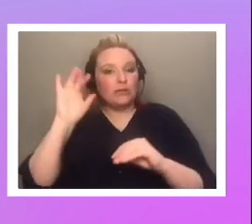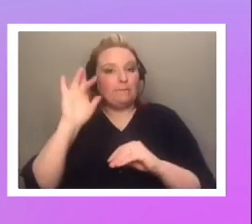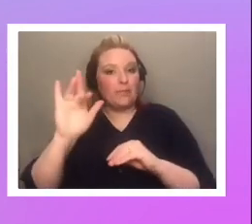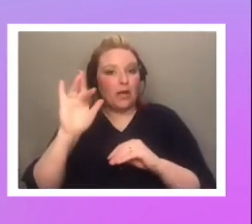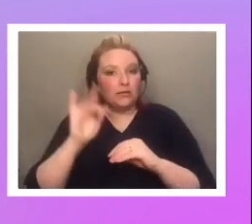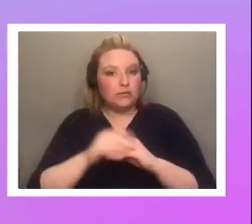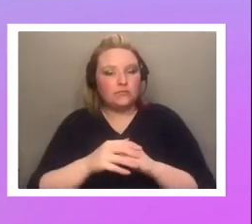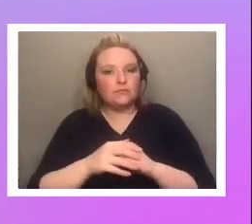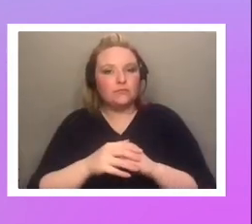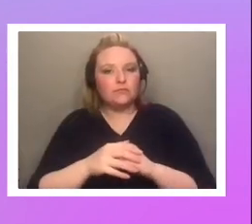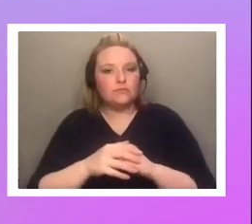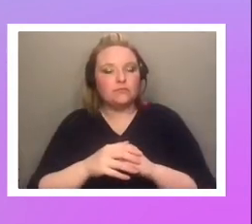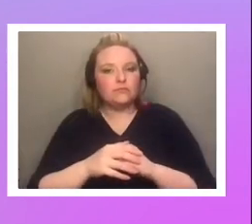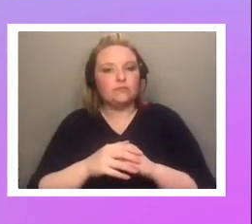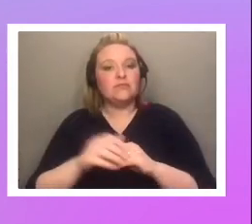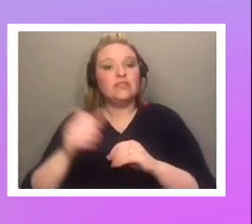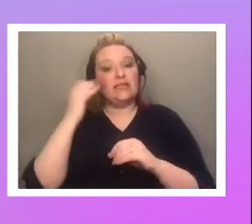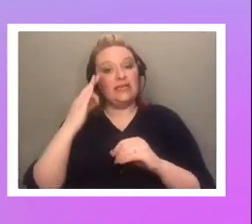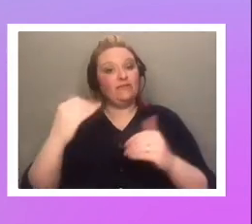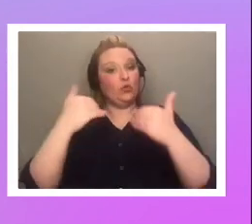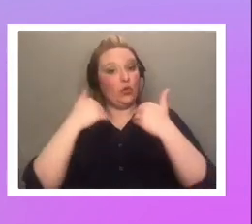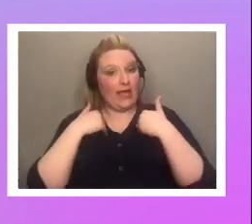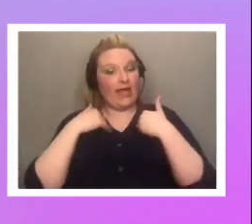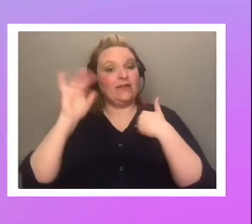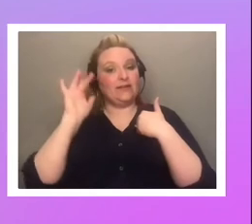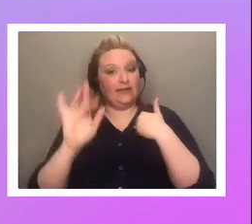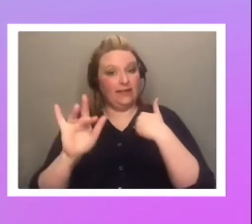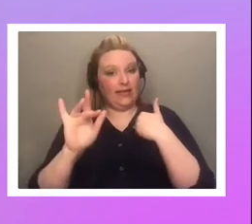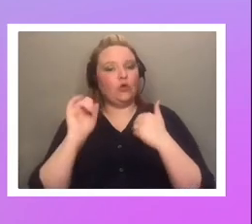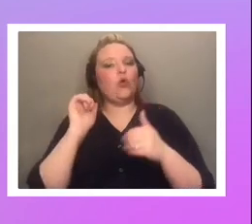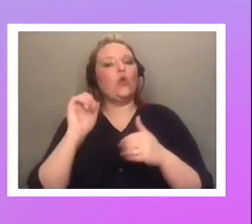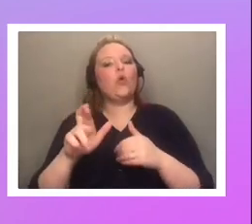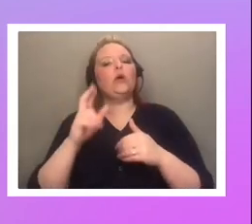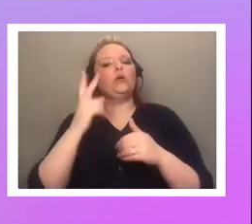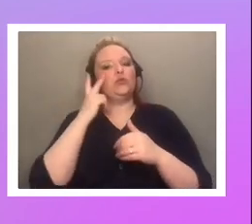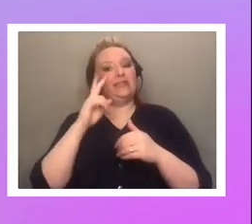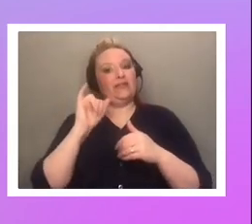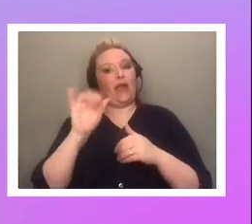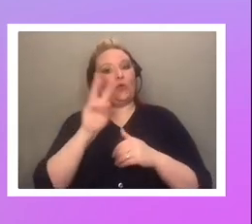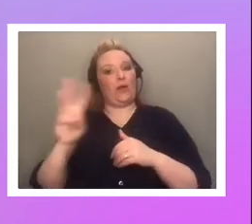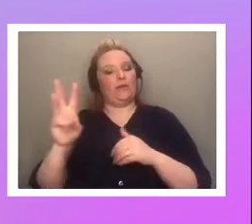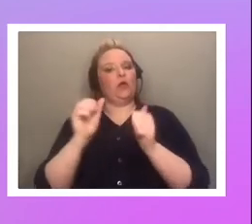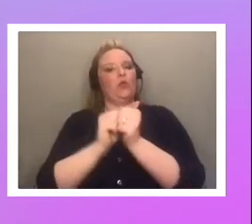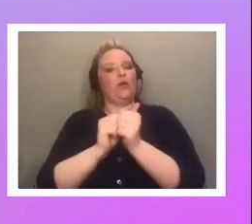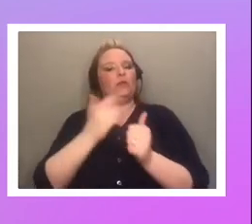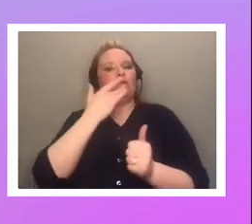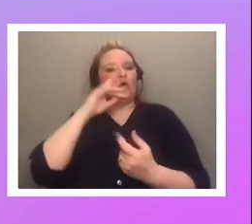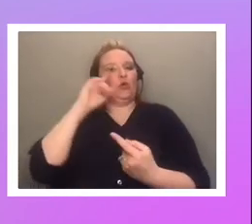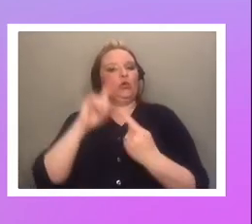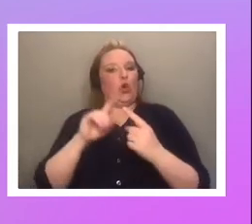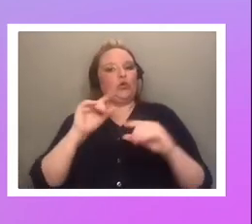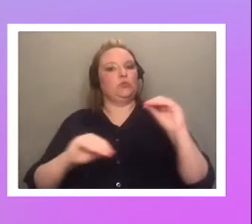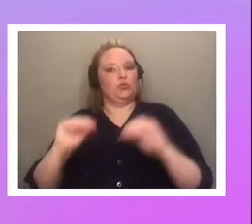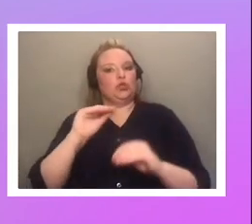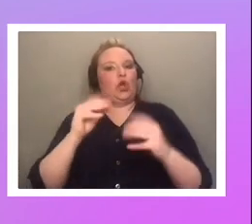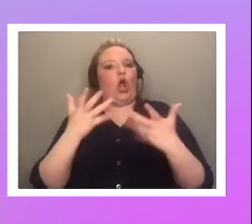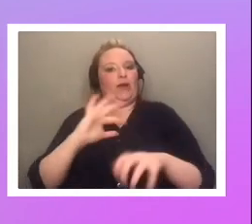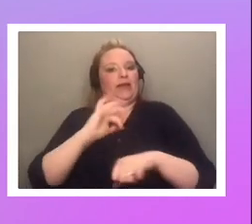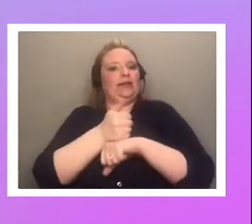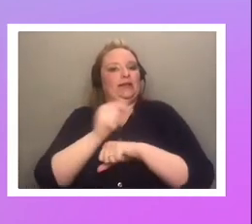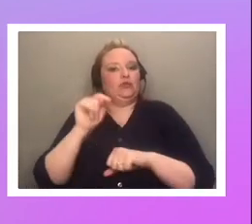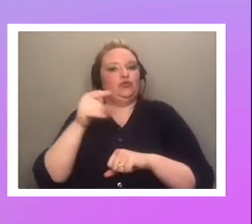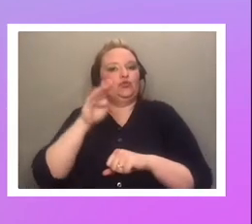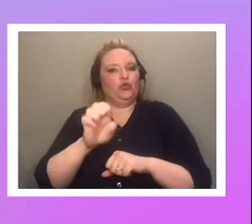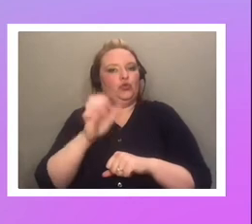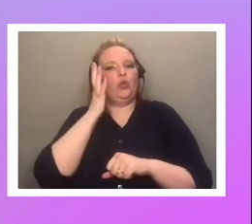So if you have that, if you go and click that, or if you come to this site with prefers reduced motion already set to true, you get a